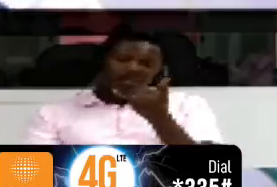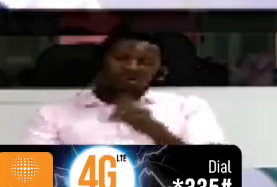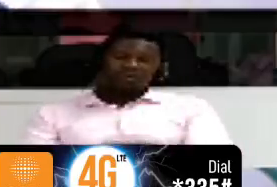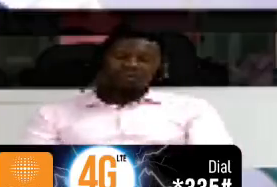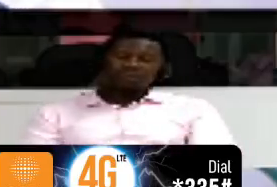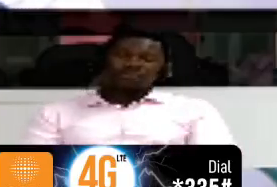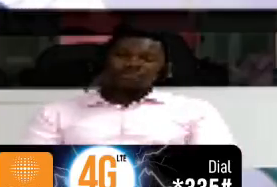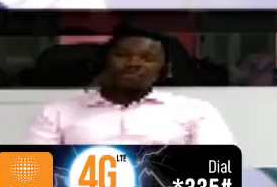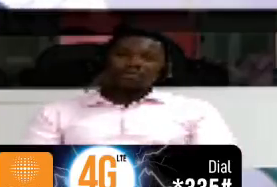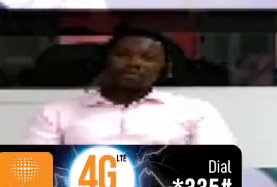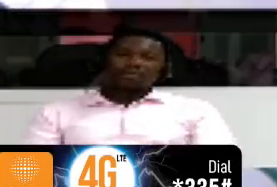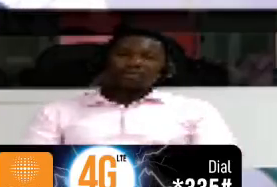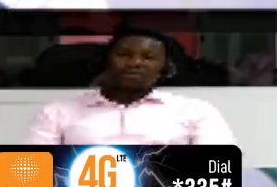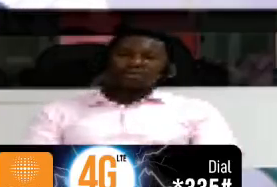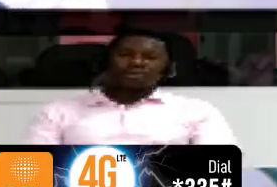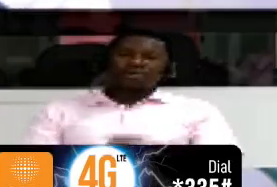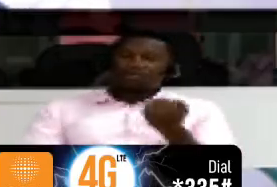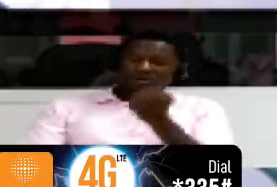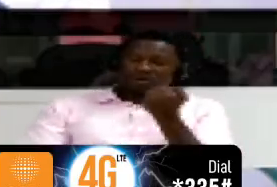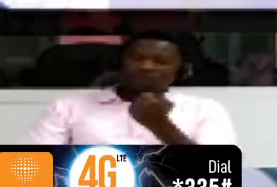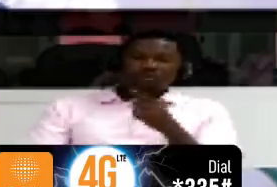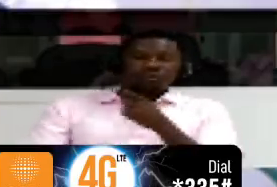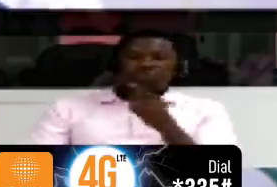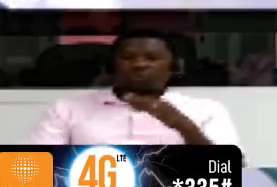Because no room for